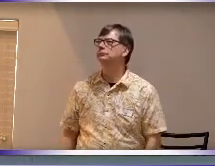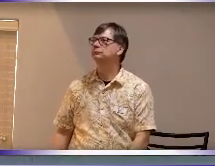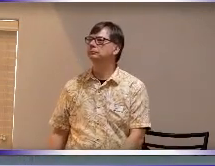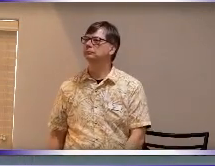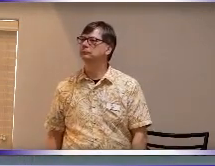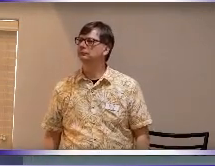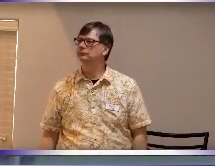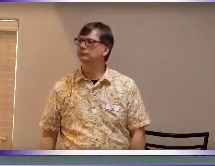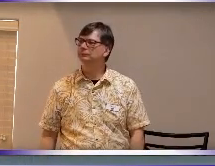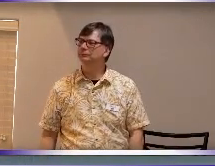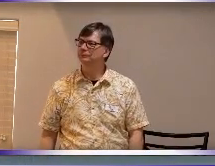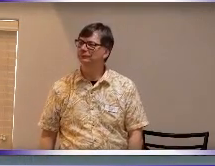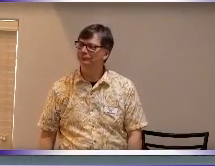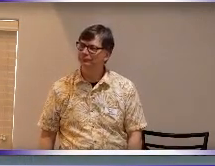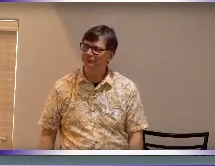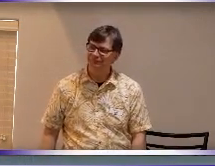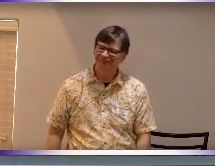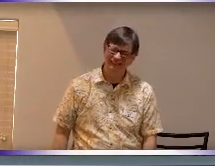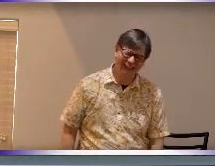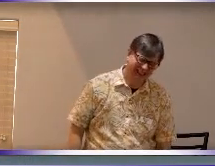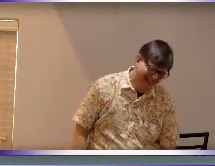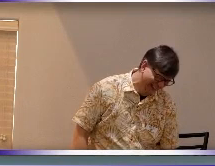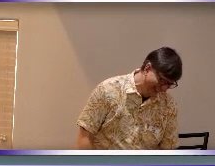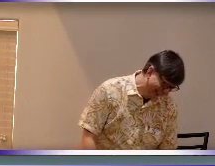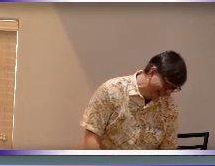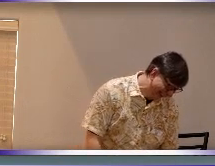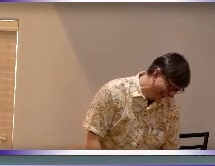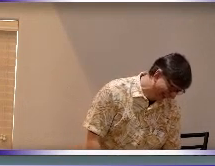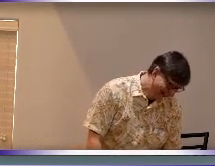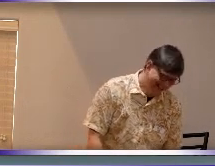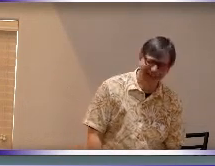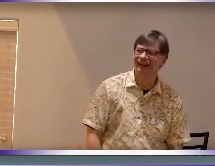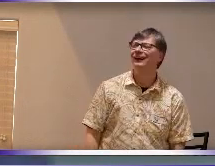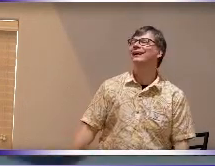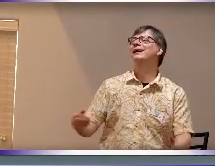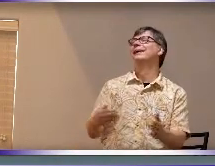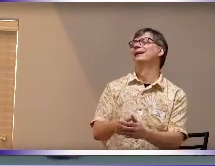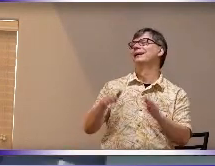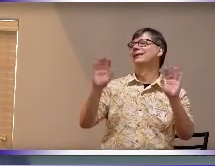word? 1955. 1955.